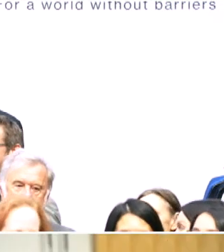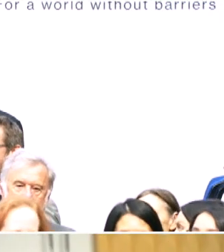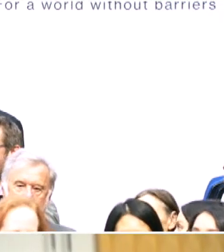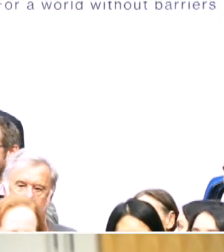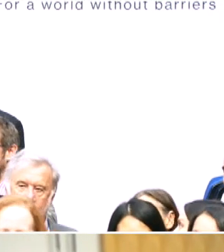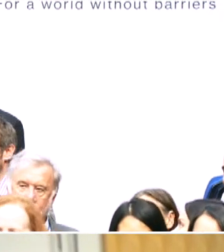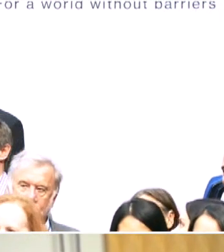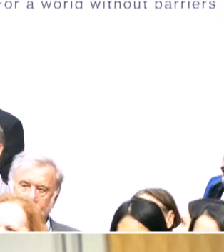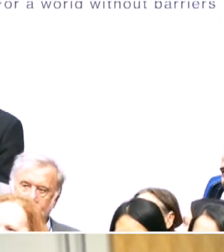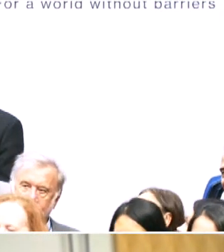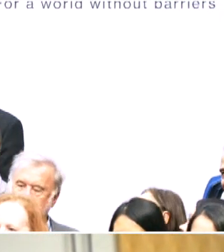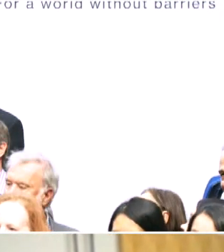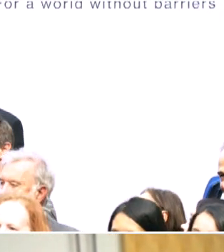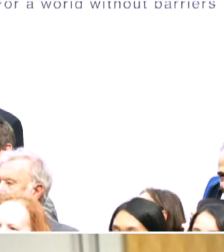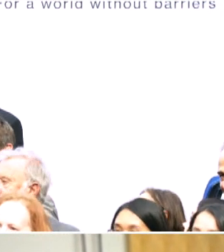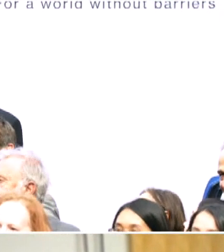walls, zero